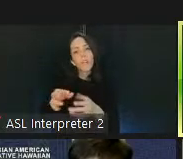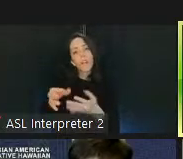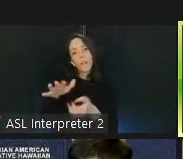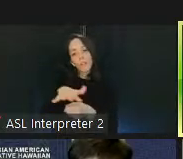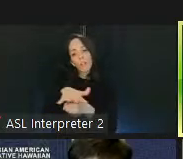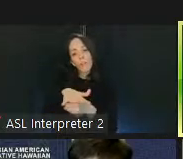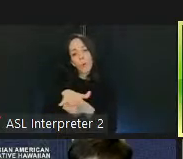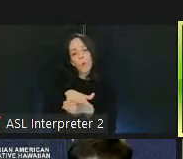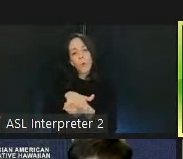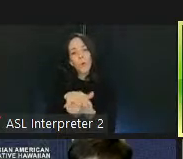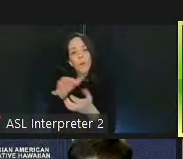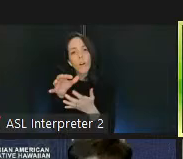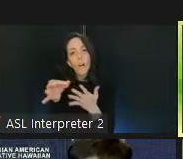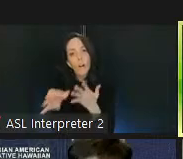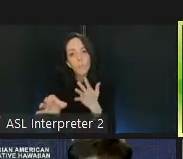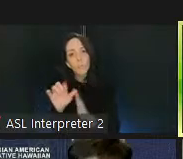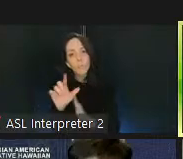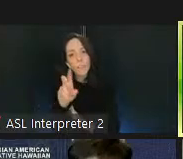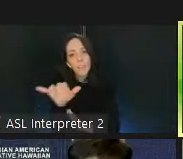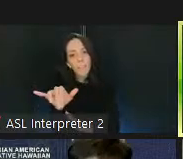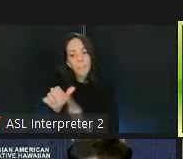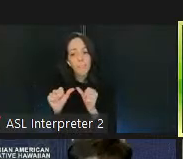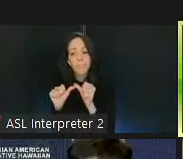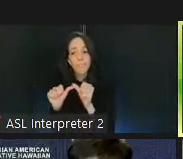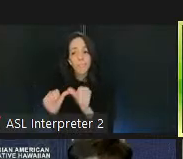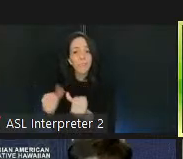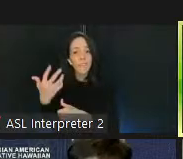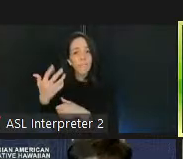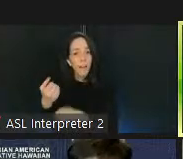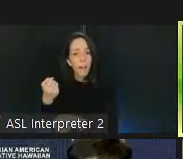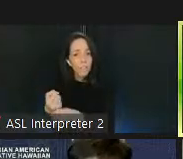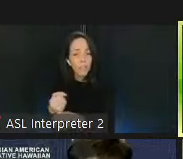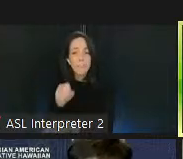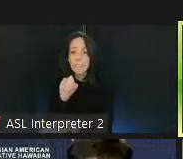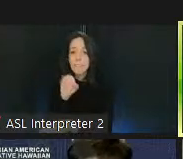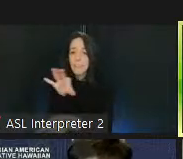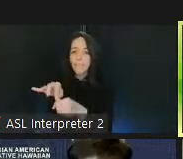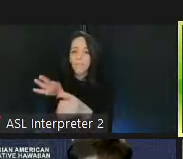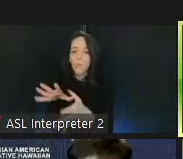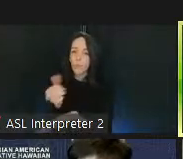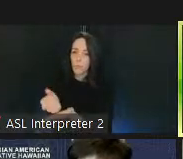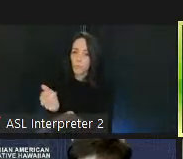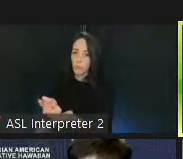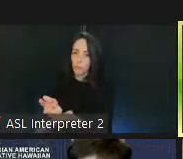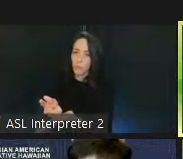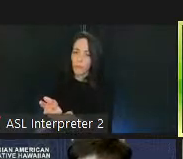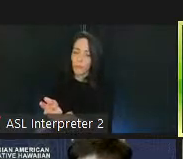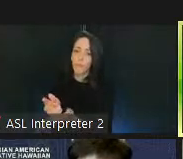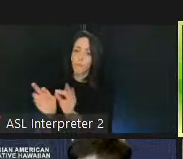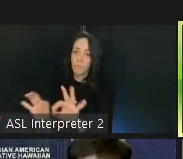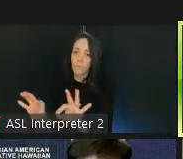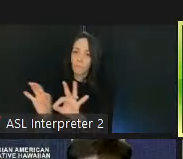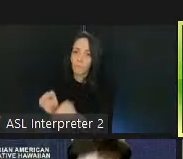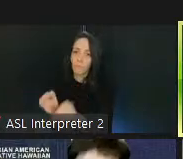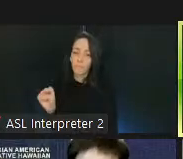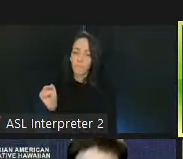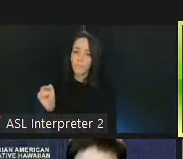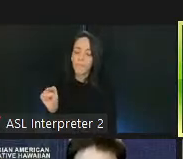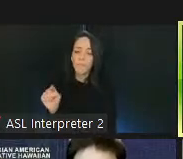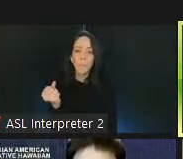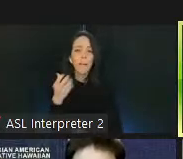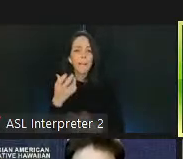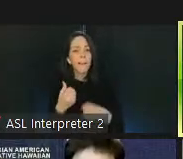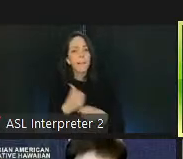only last for 5 years at the time if voters approve of them. As the years have gone